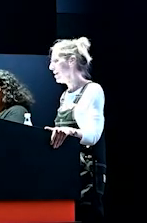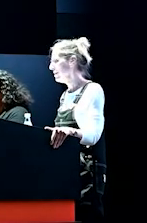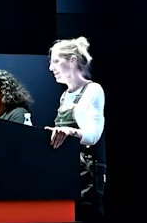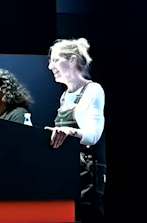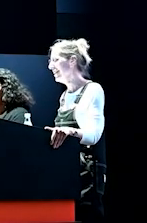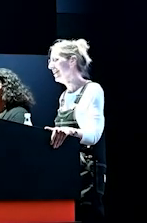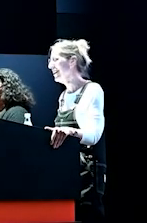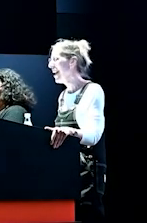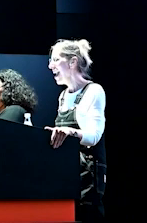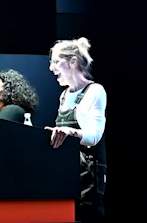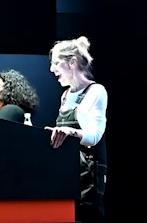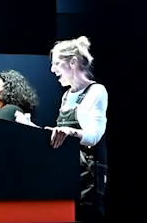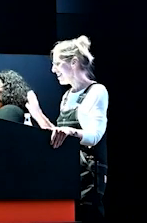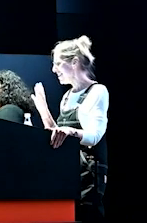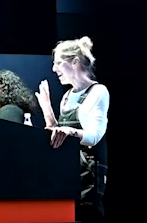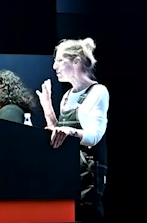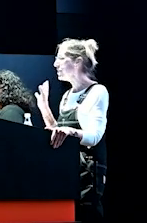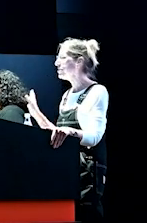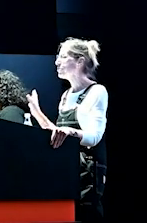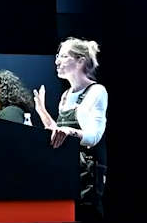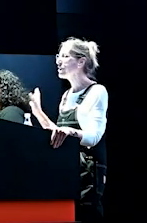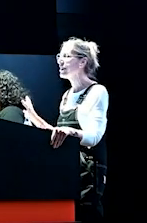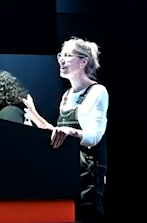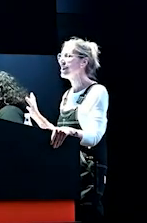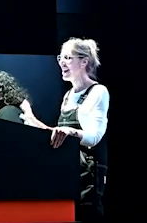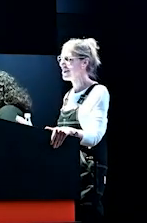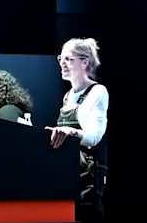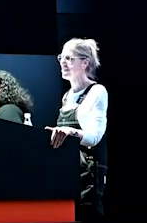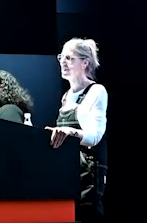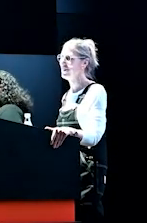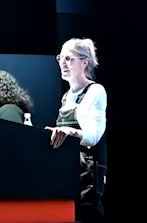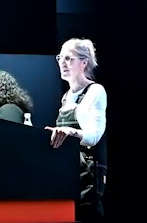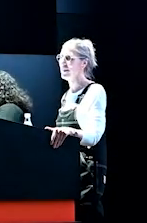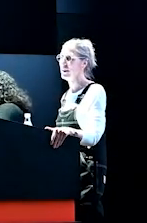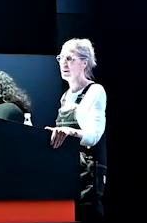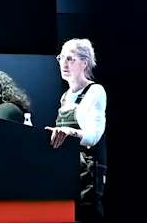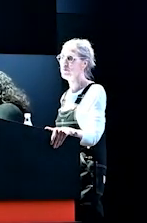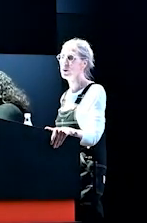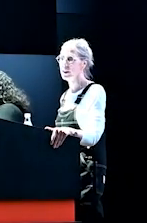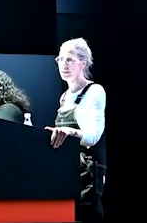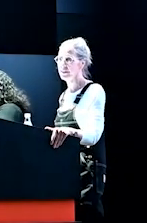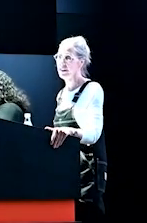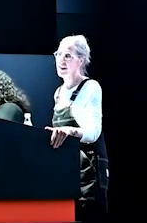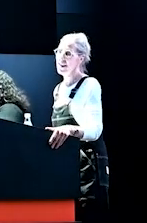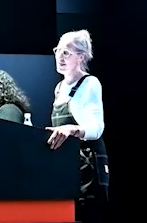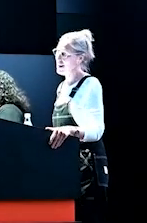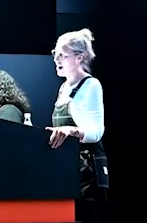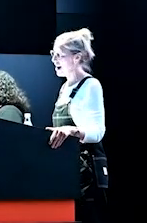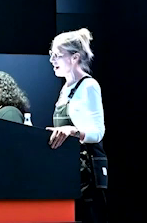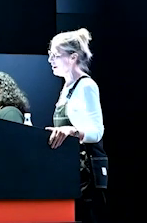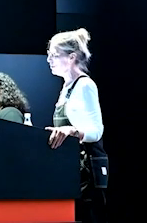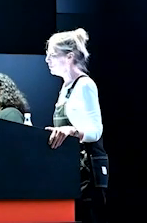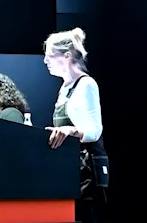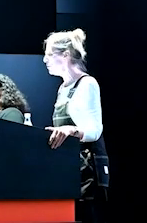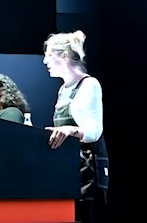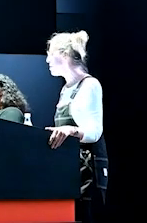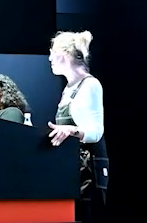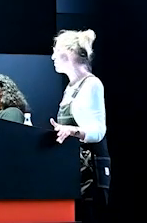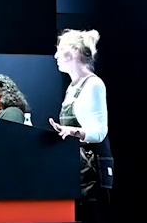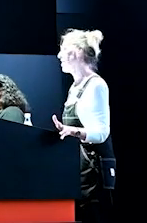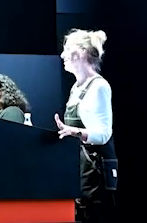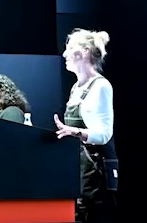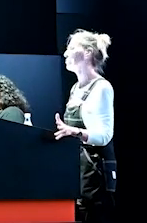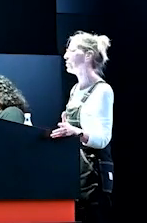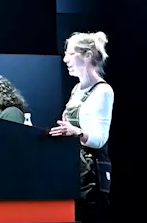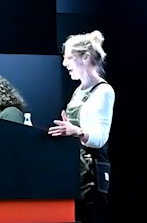were shed. And it was really the characters in books that became